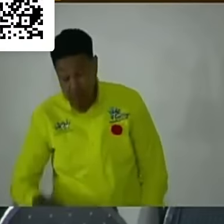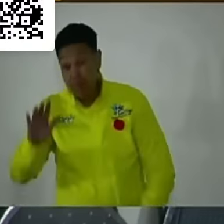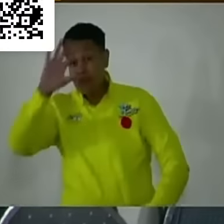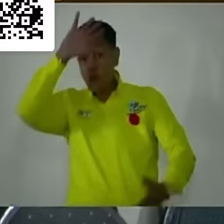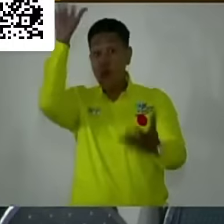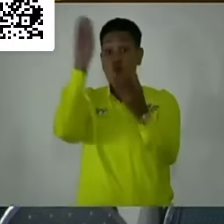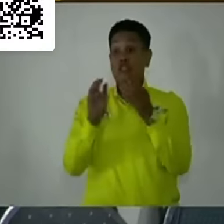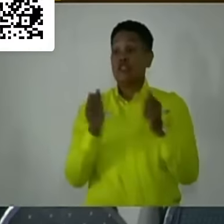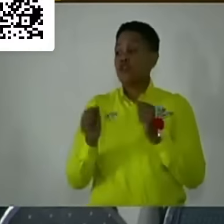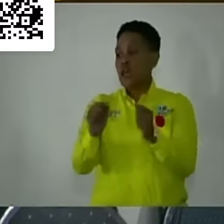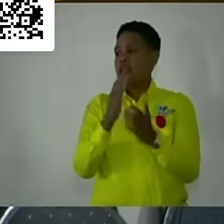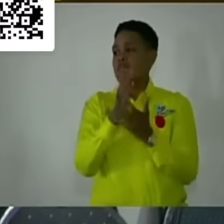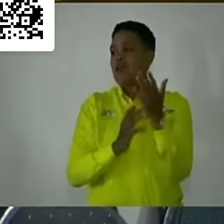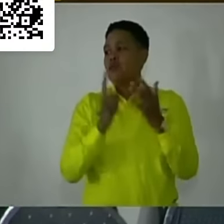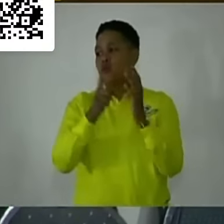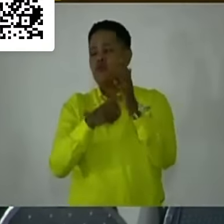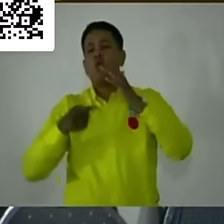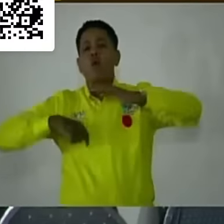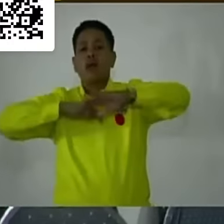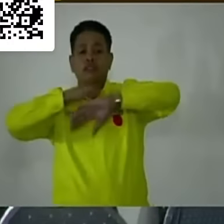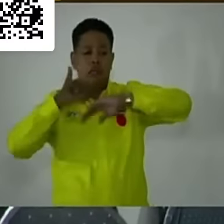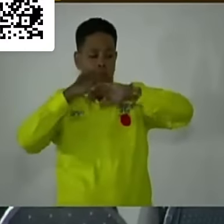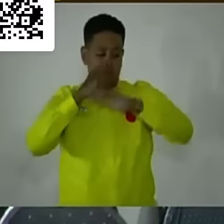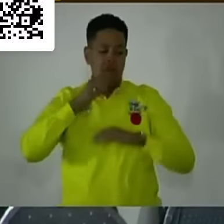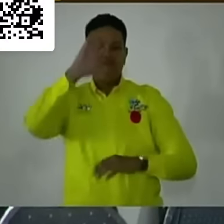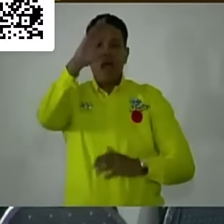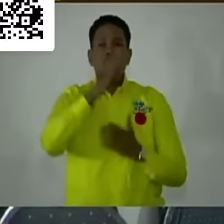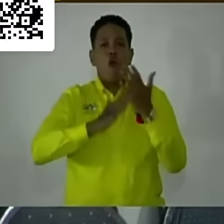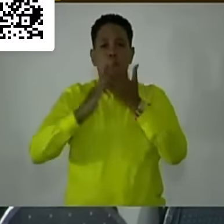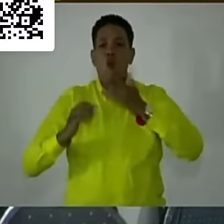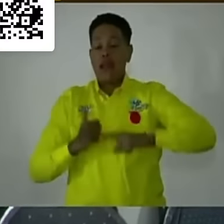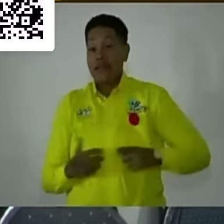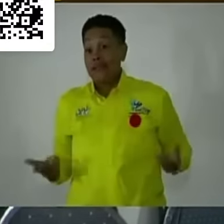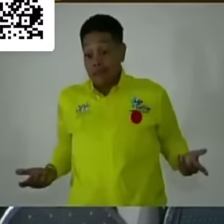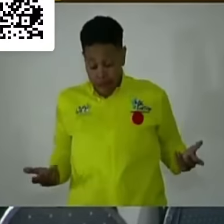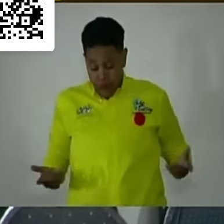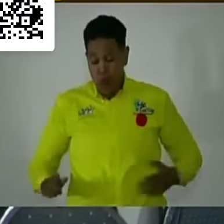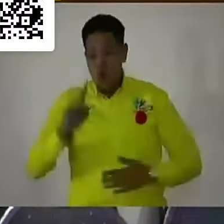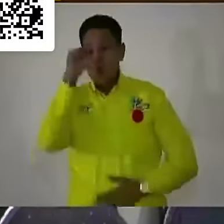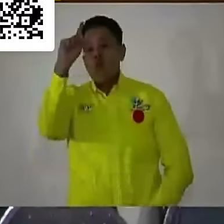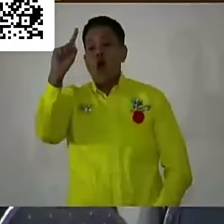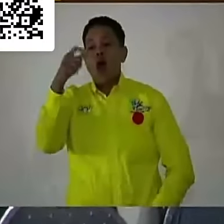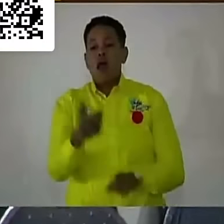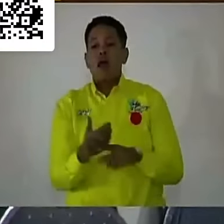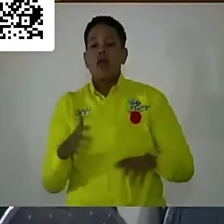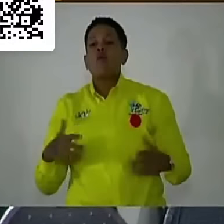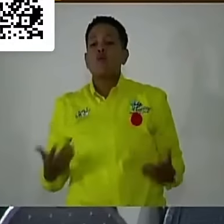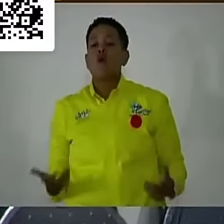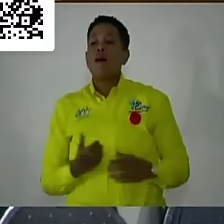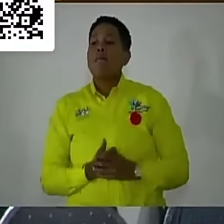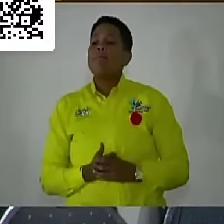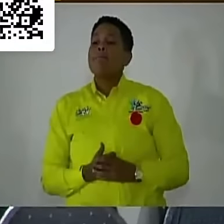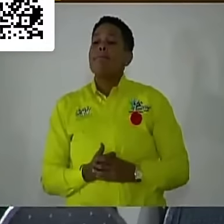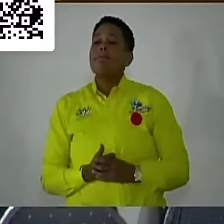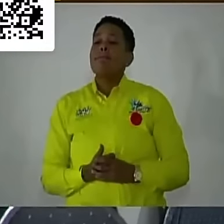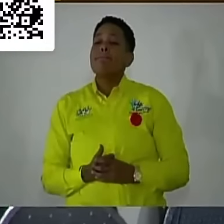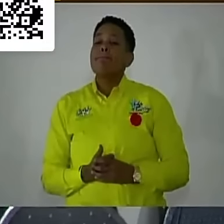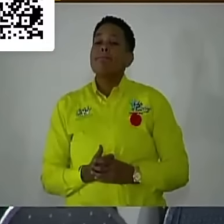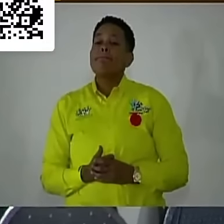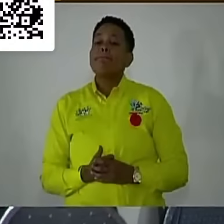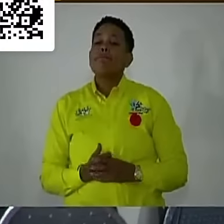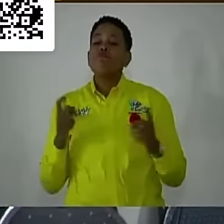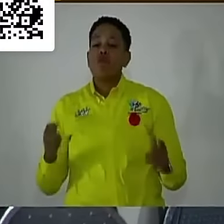strategy, phase 1 requires us to implement 5 components. One is the